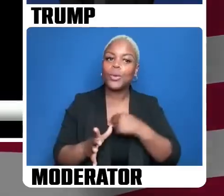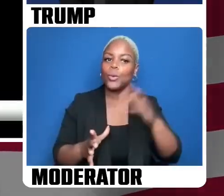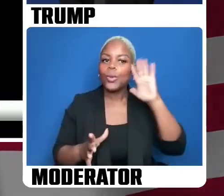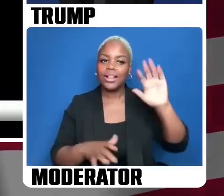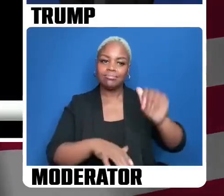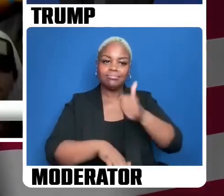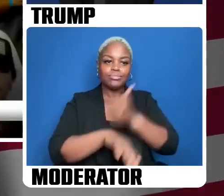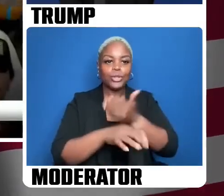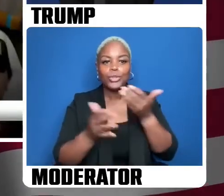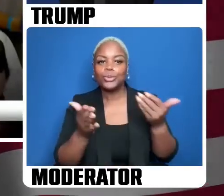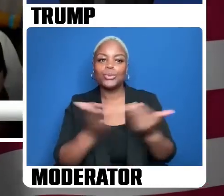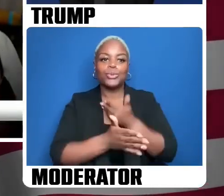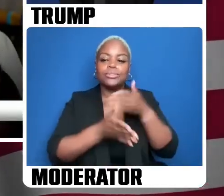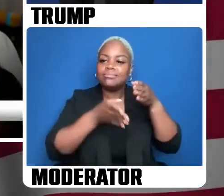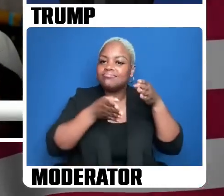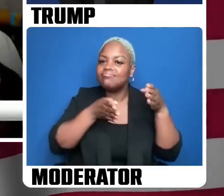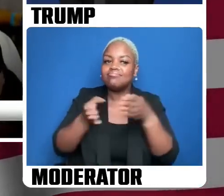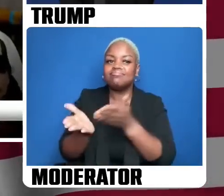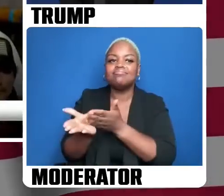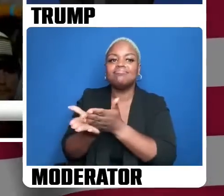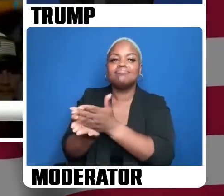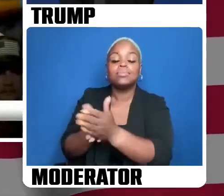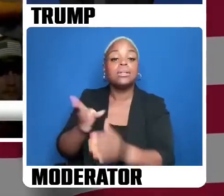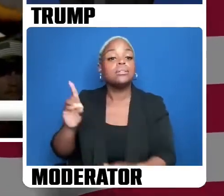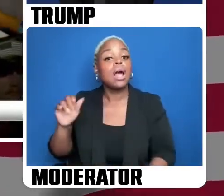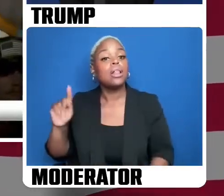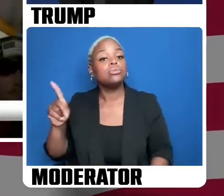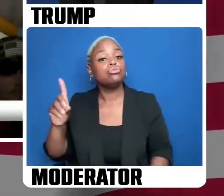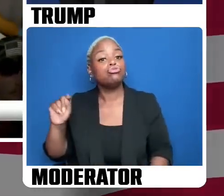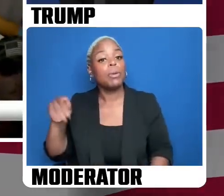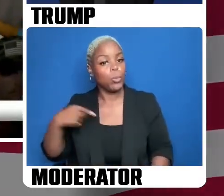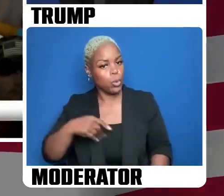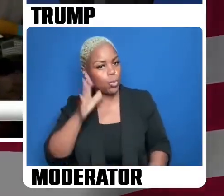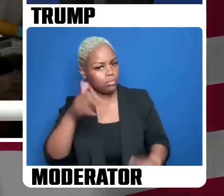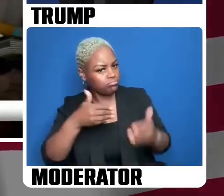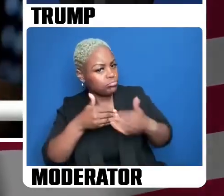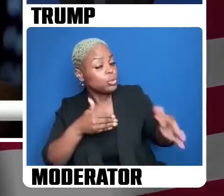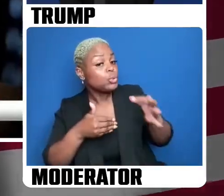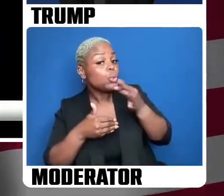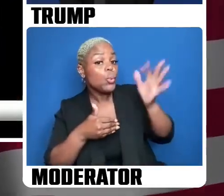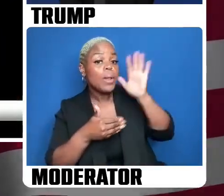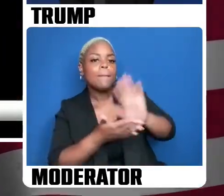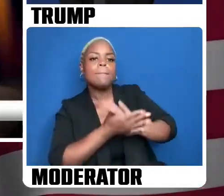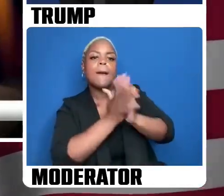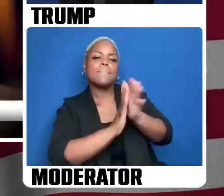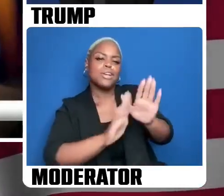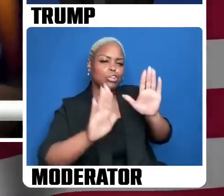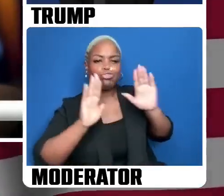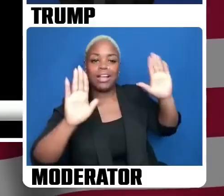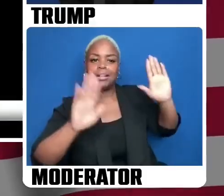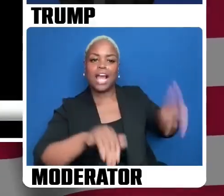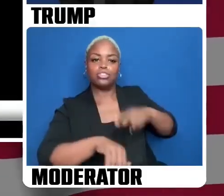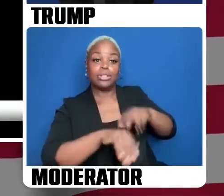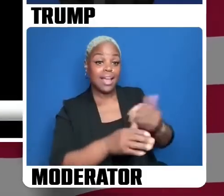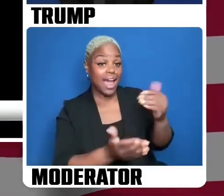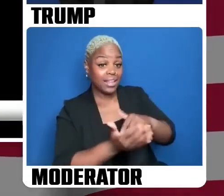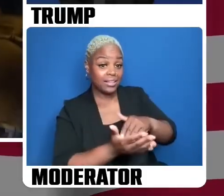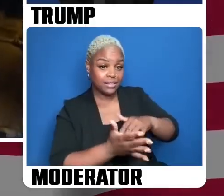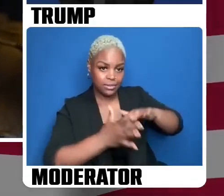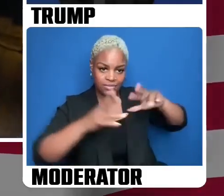forward. Donald Trump. We will soon be a great nation again. Face to face.